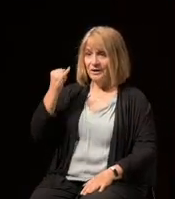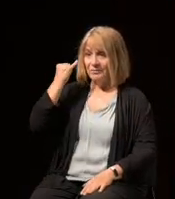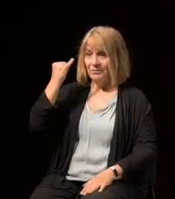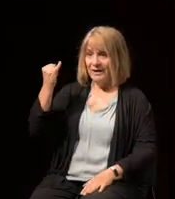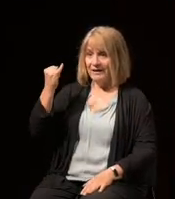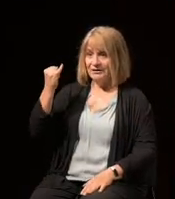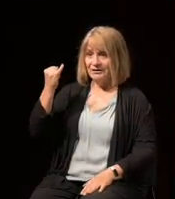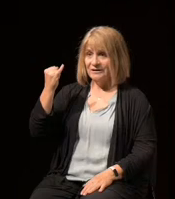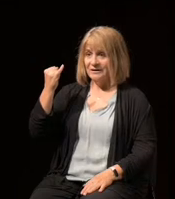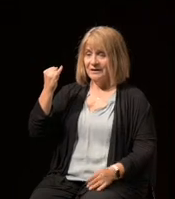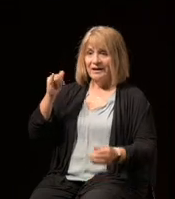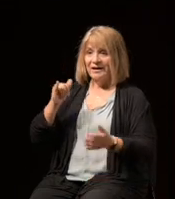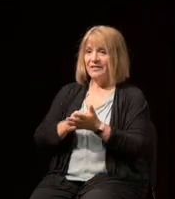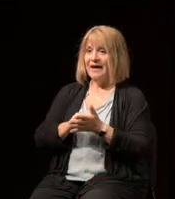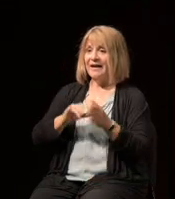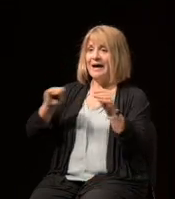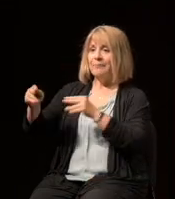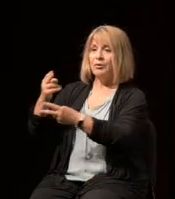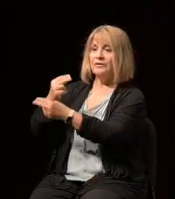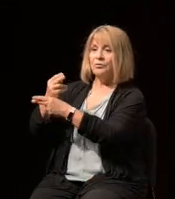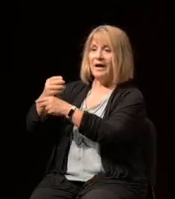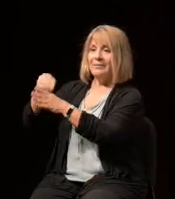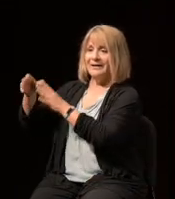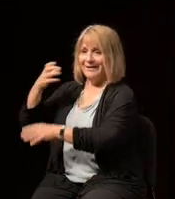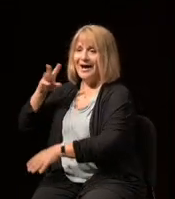the Glenn Close movie. I'm telling you,